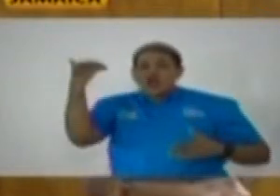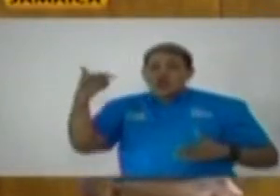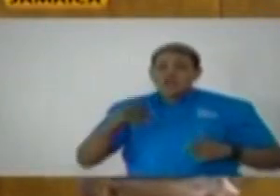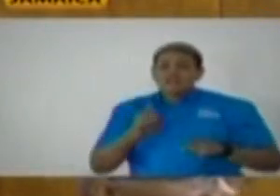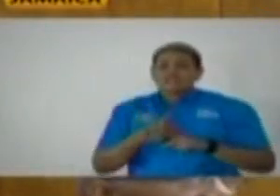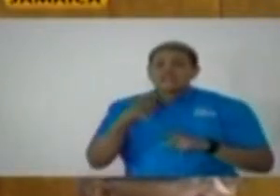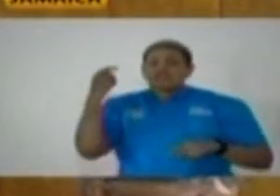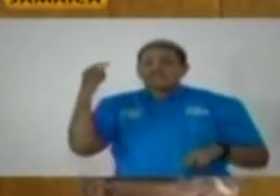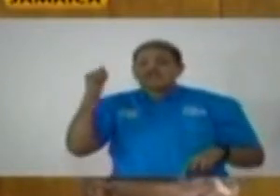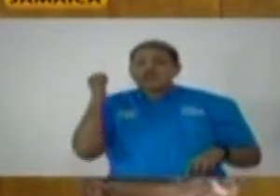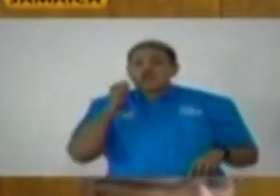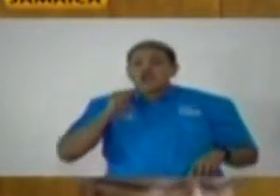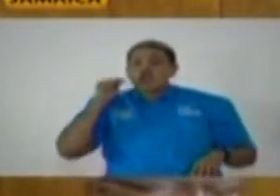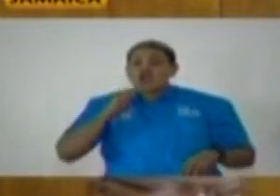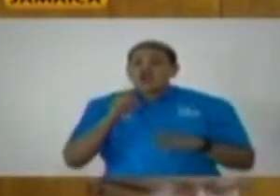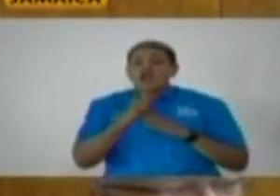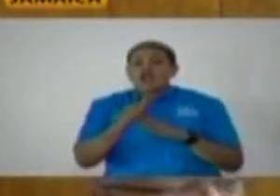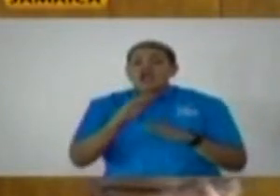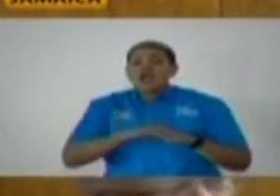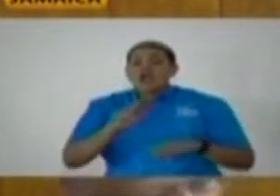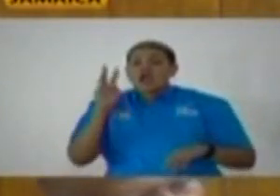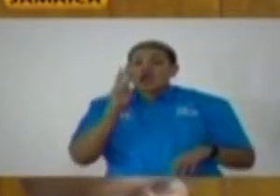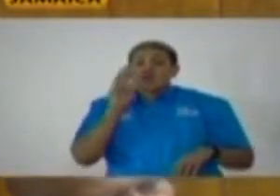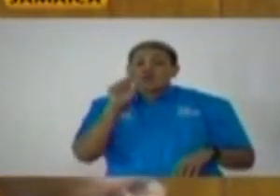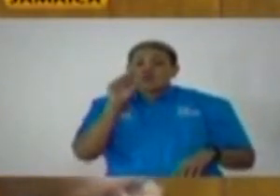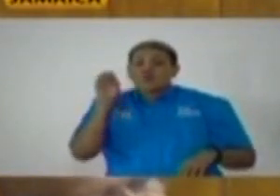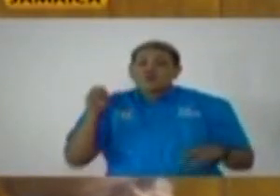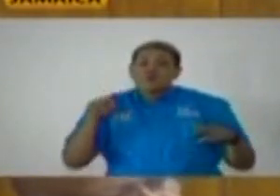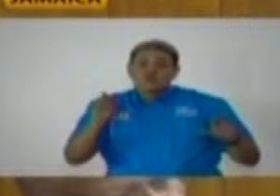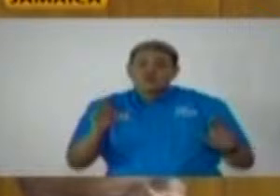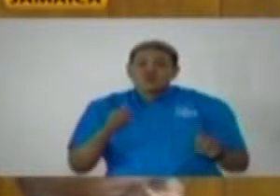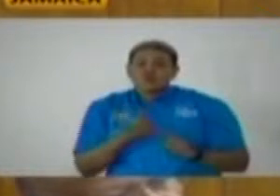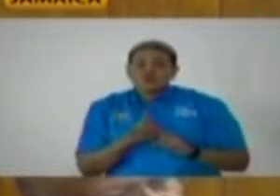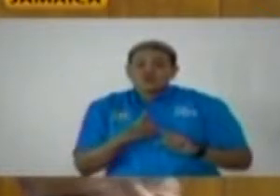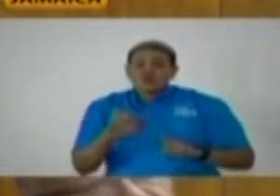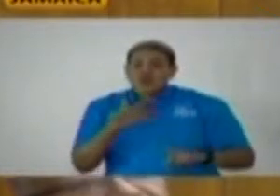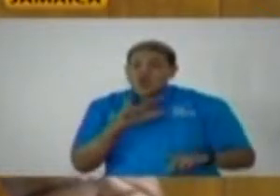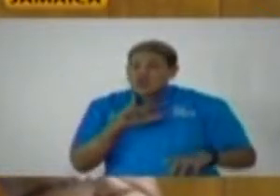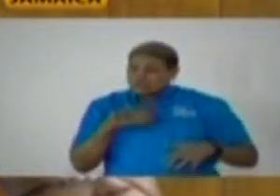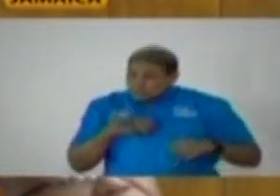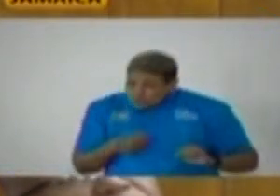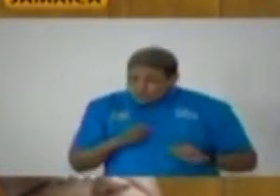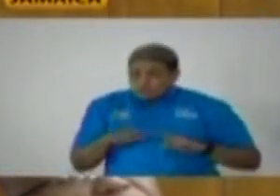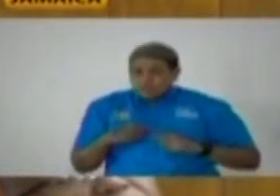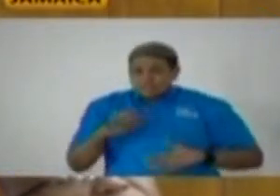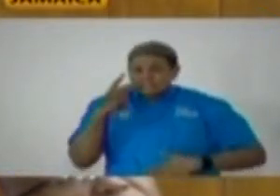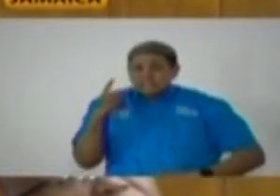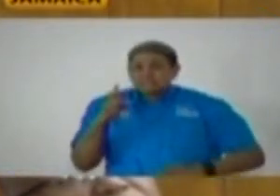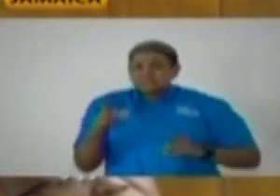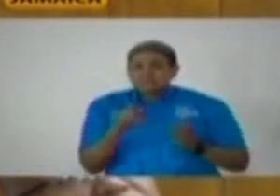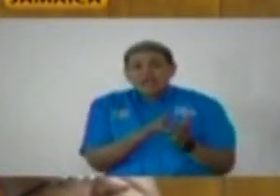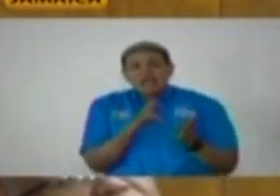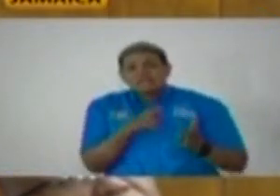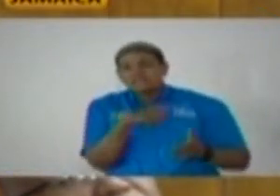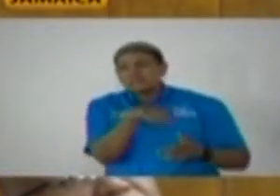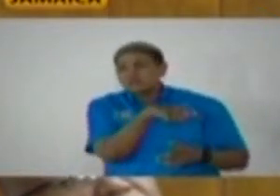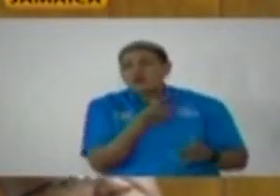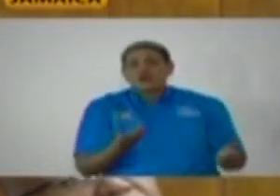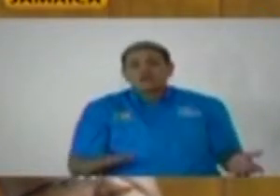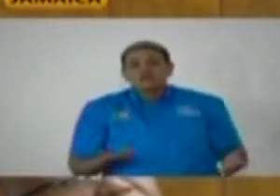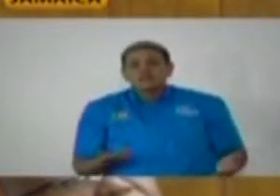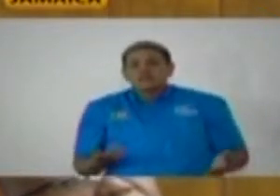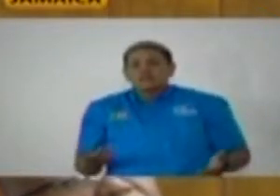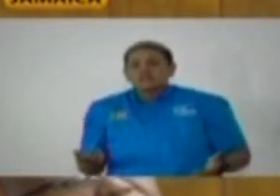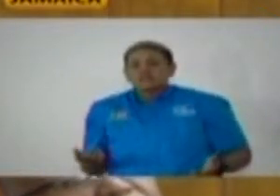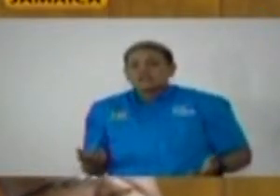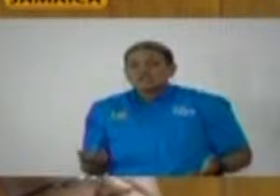Girl Guides on Waterloo Road. And it hurts me when I see people exploit